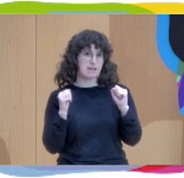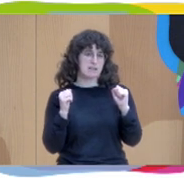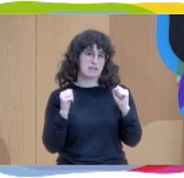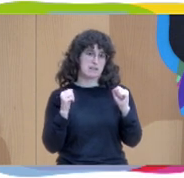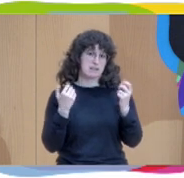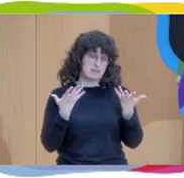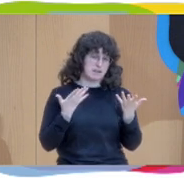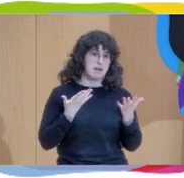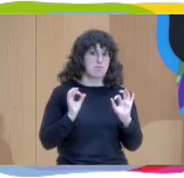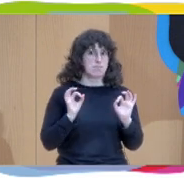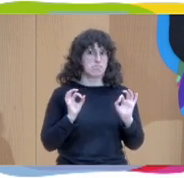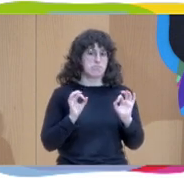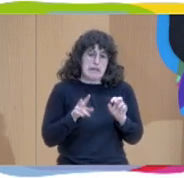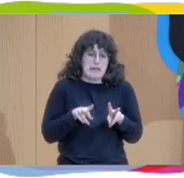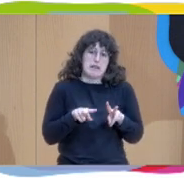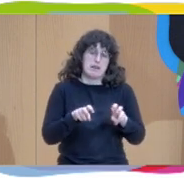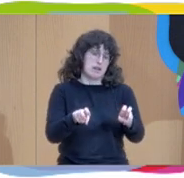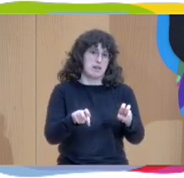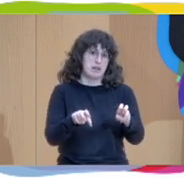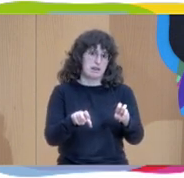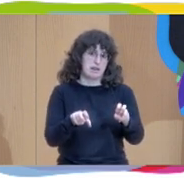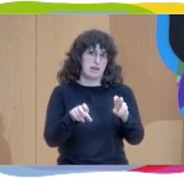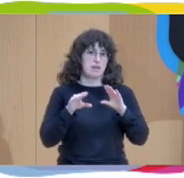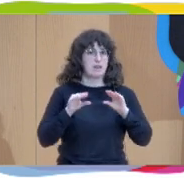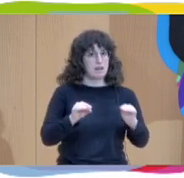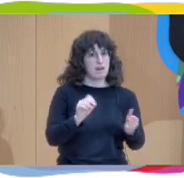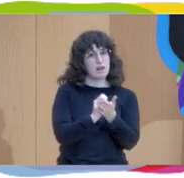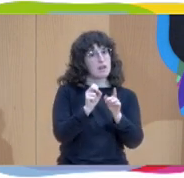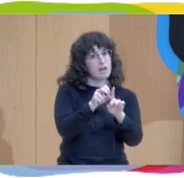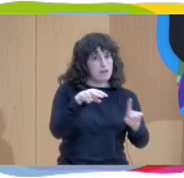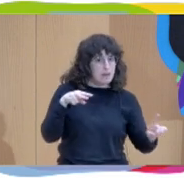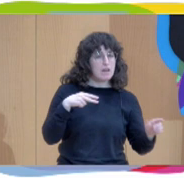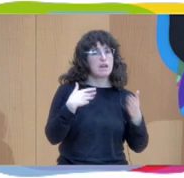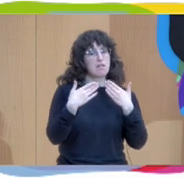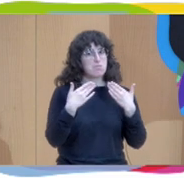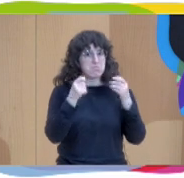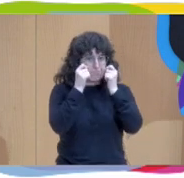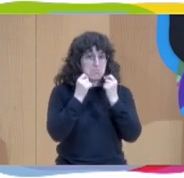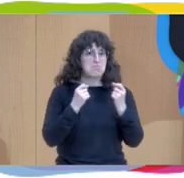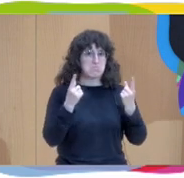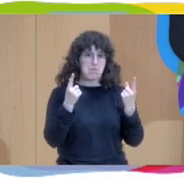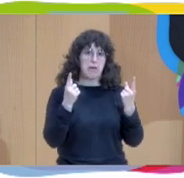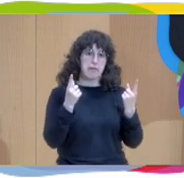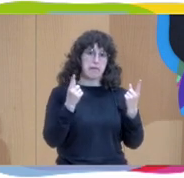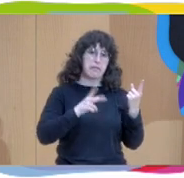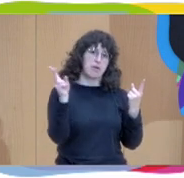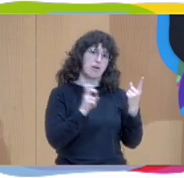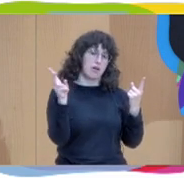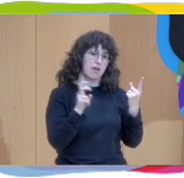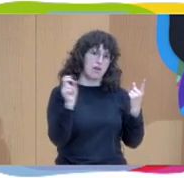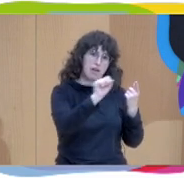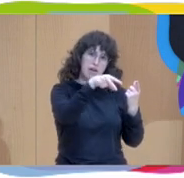dialogical approach really is. And it gave the trainees self-confidence to try the